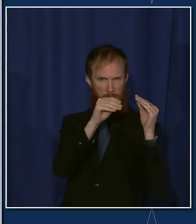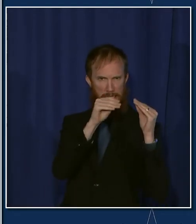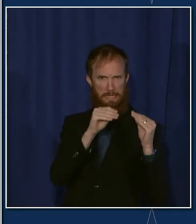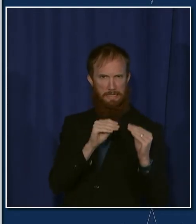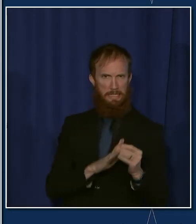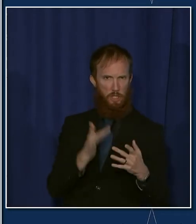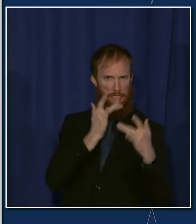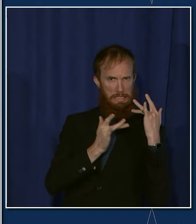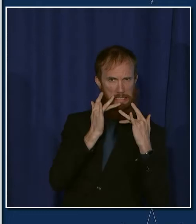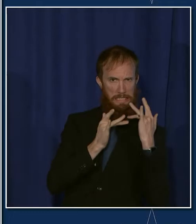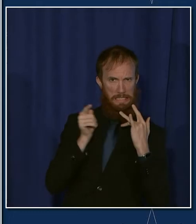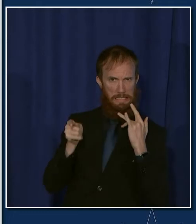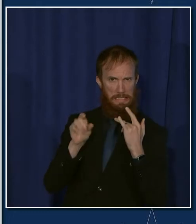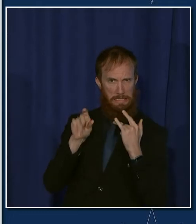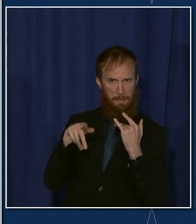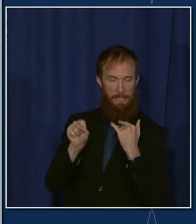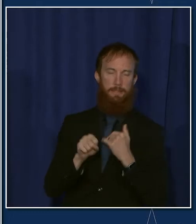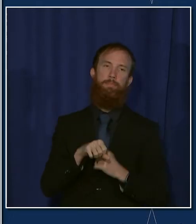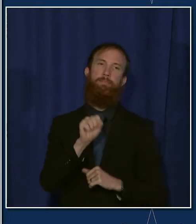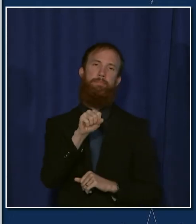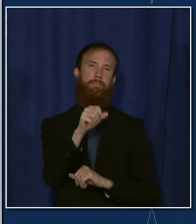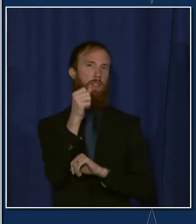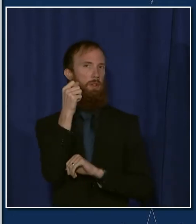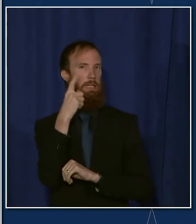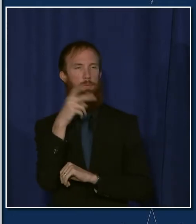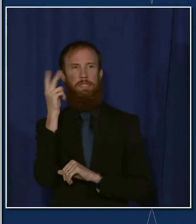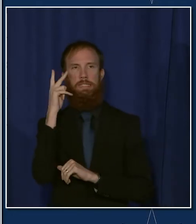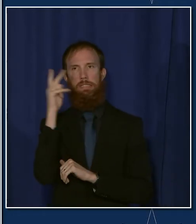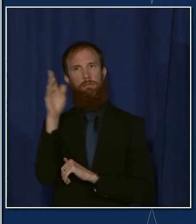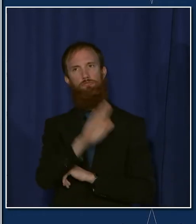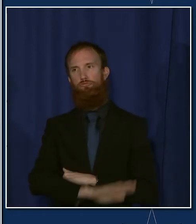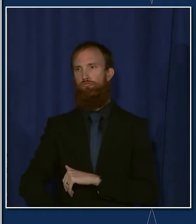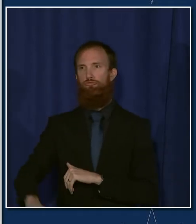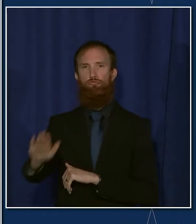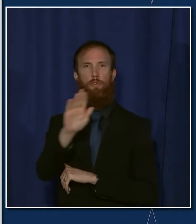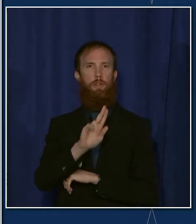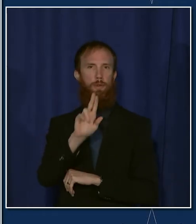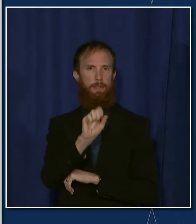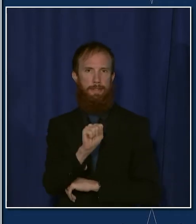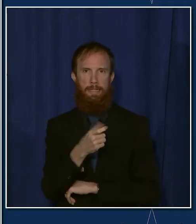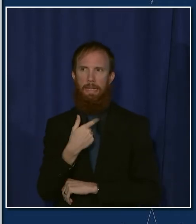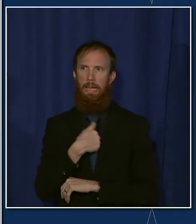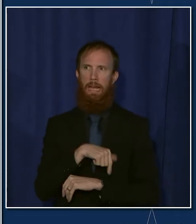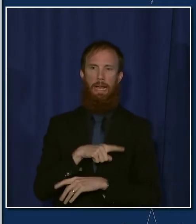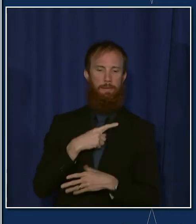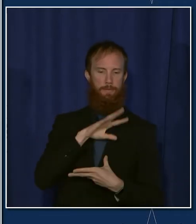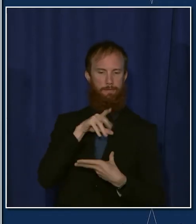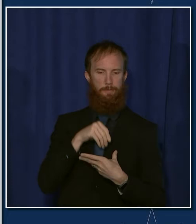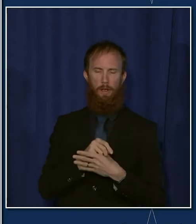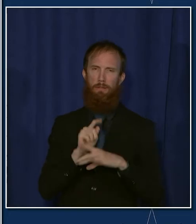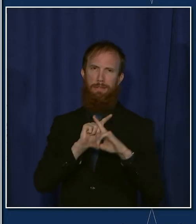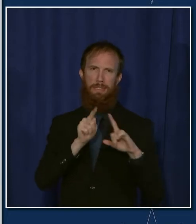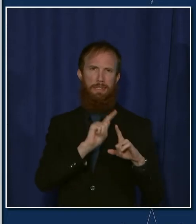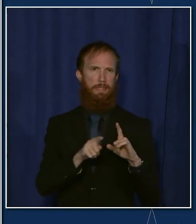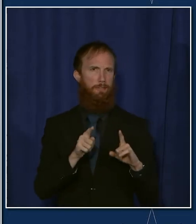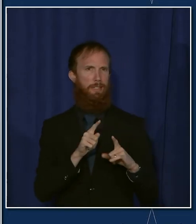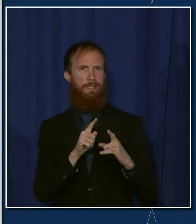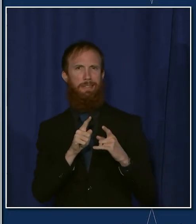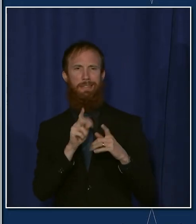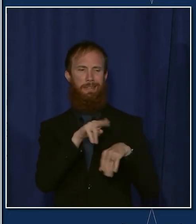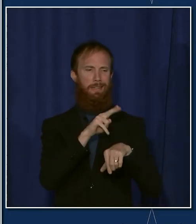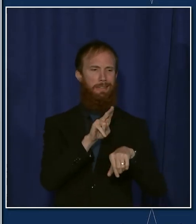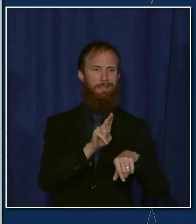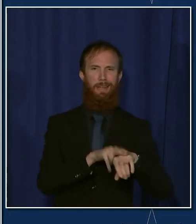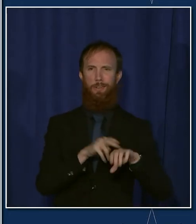Yeah, so this has been a nationwide challenge for districts across the country. I'm involved in multiple national organizations, so we have definitely